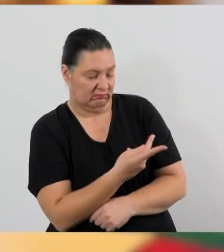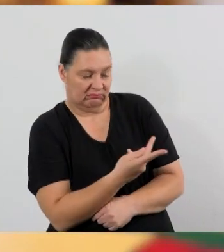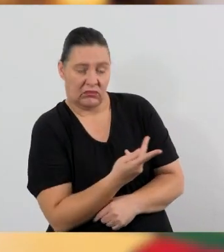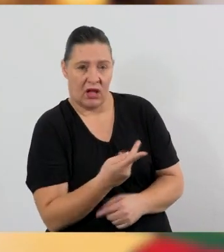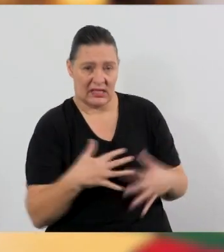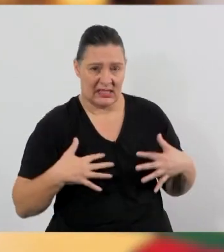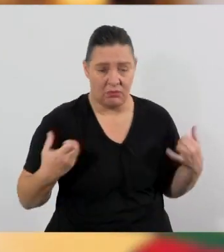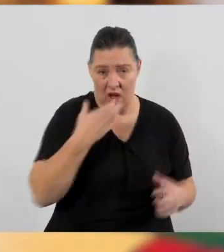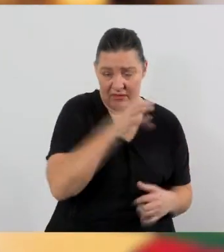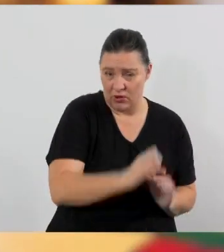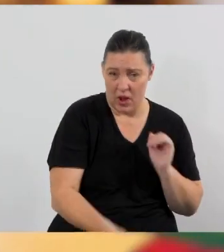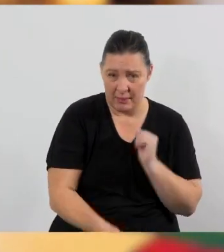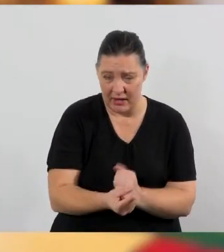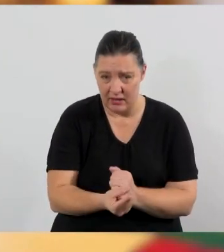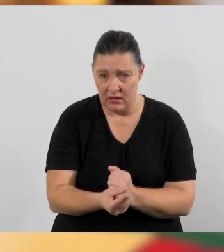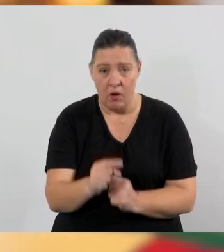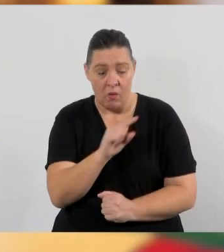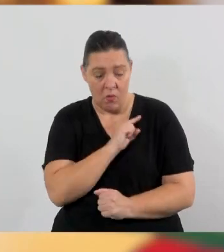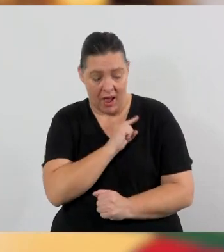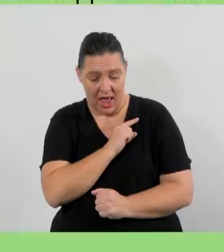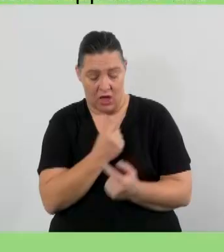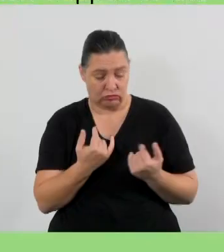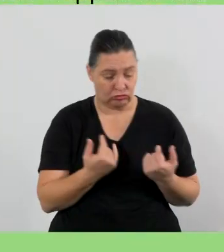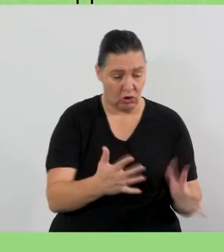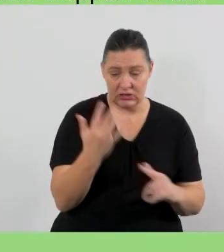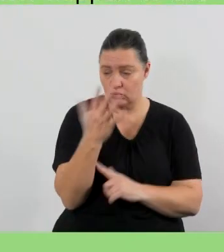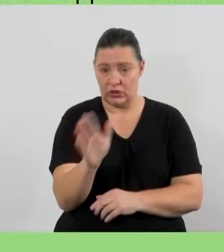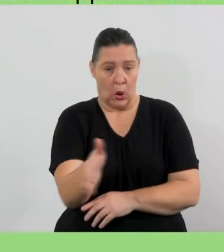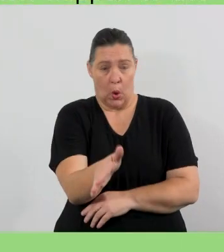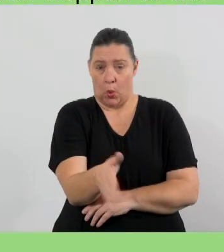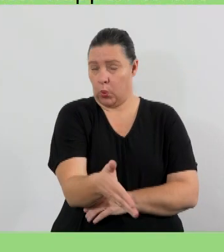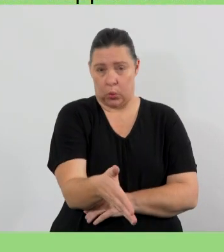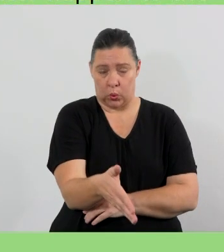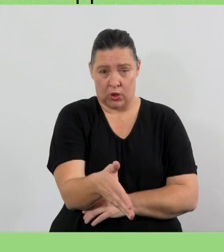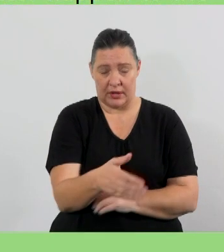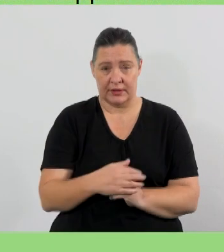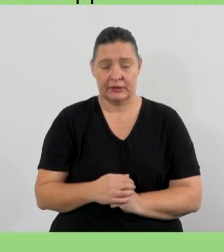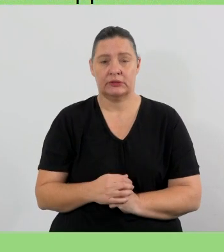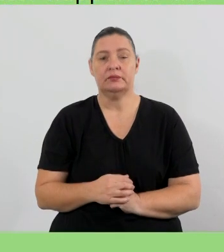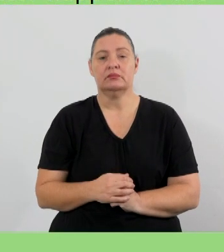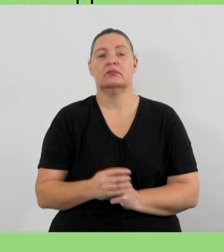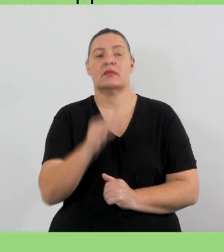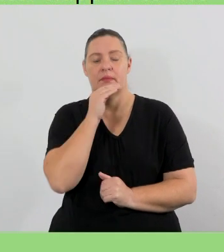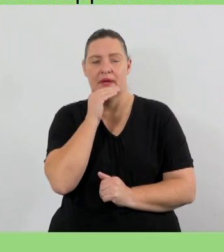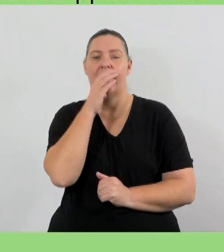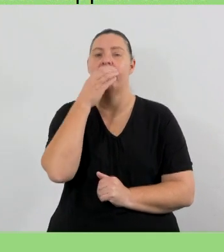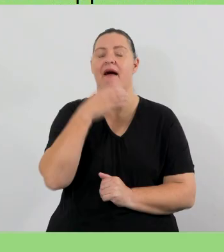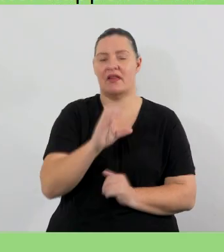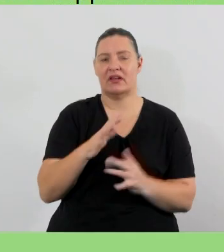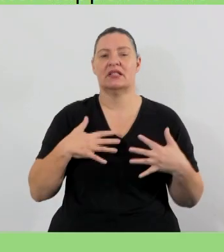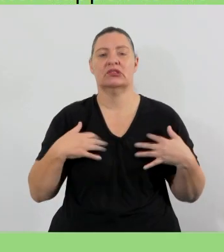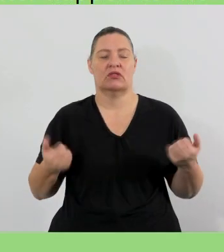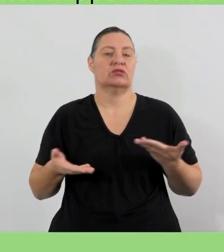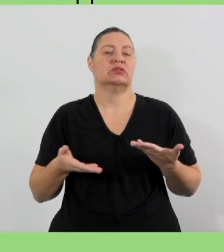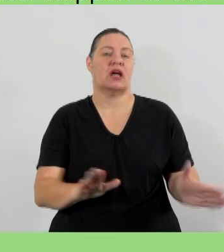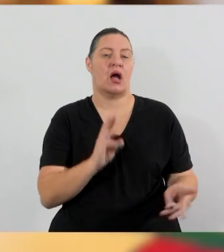would happen is that if the producers die, or if the grass and trees die, then the elephants and